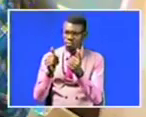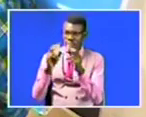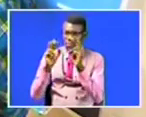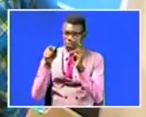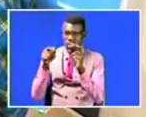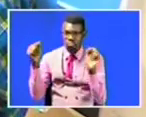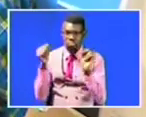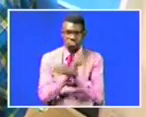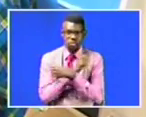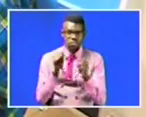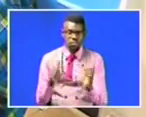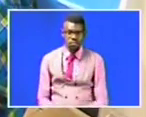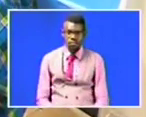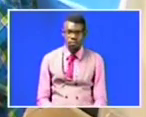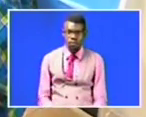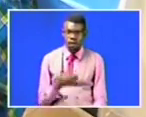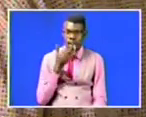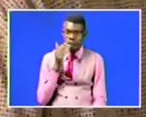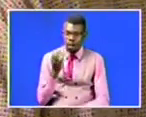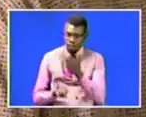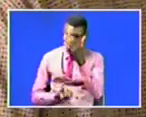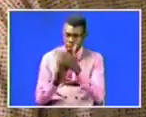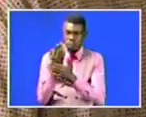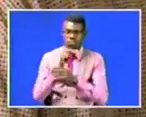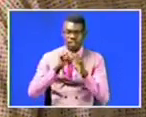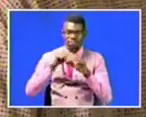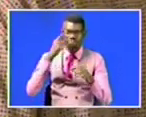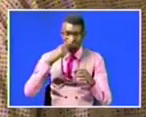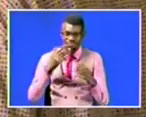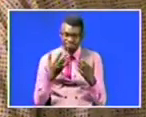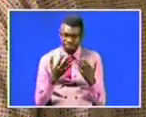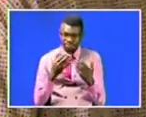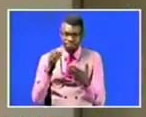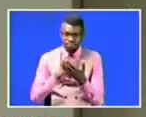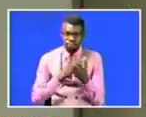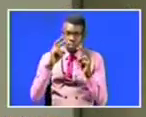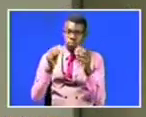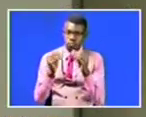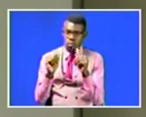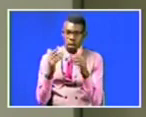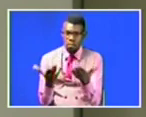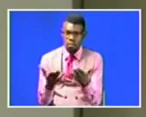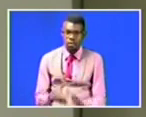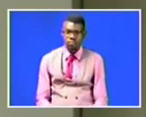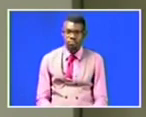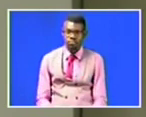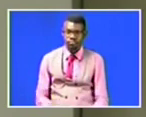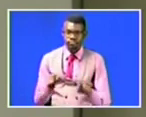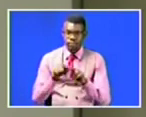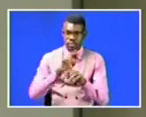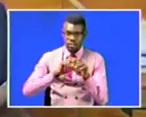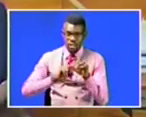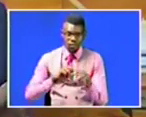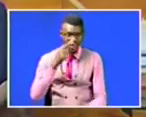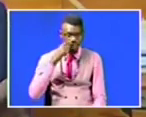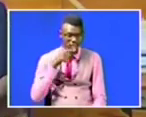issue. It's required to come up with national policy guideline on how this cancer issue will be sorted. And the national policy